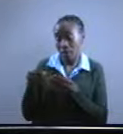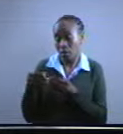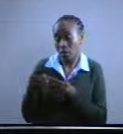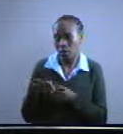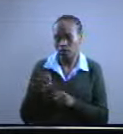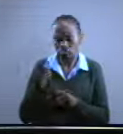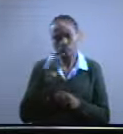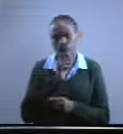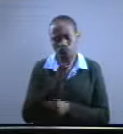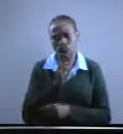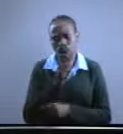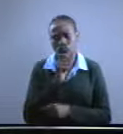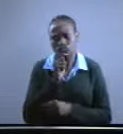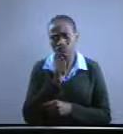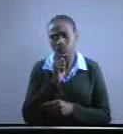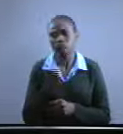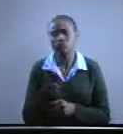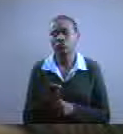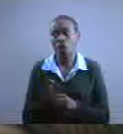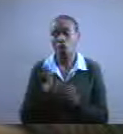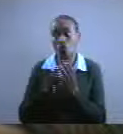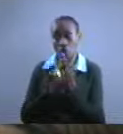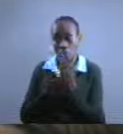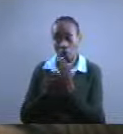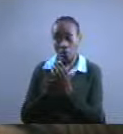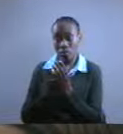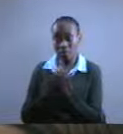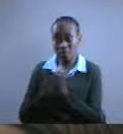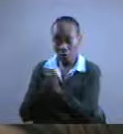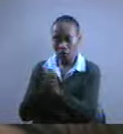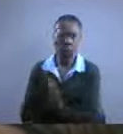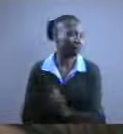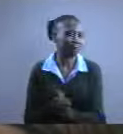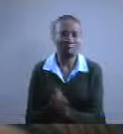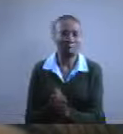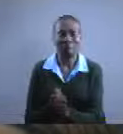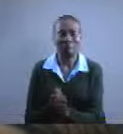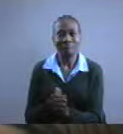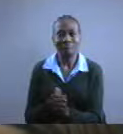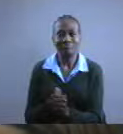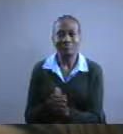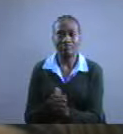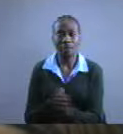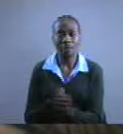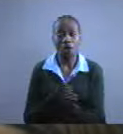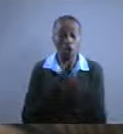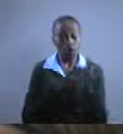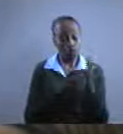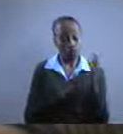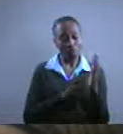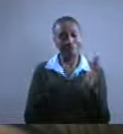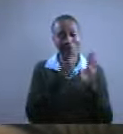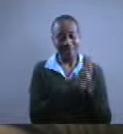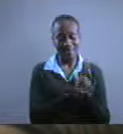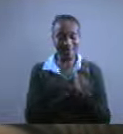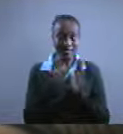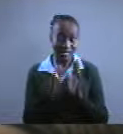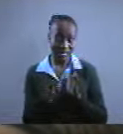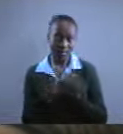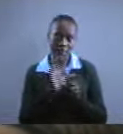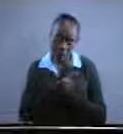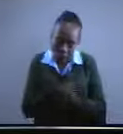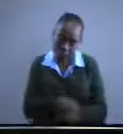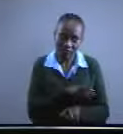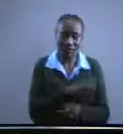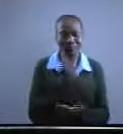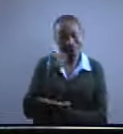was indeed in breach of the rules, since Rule 88 compels her